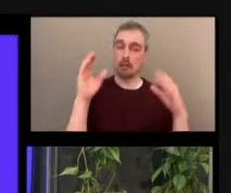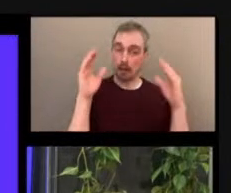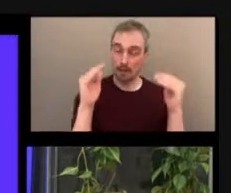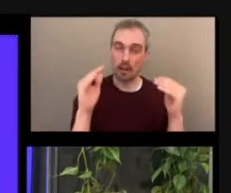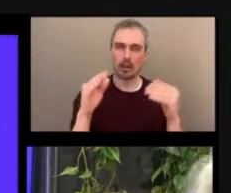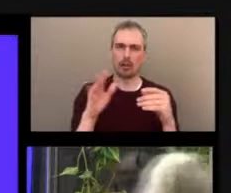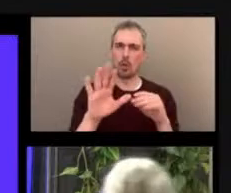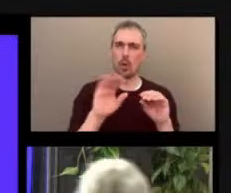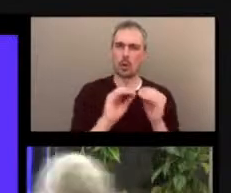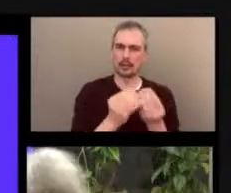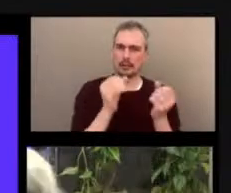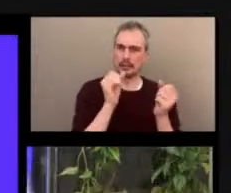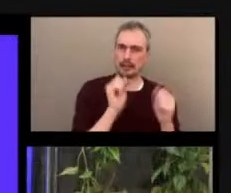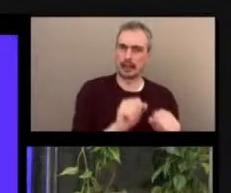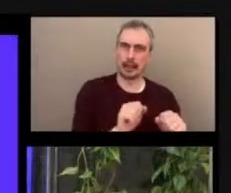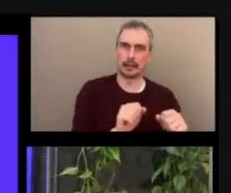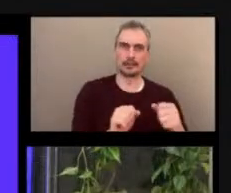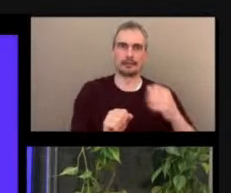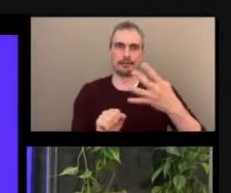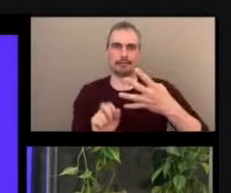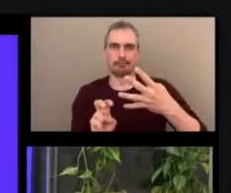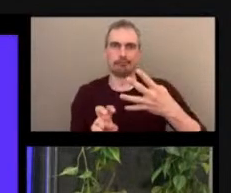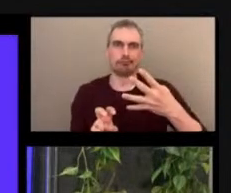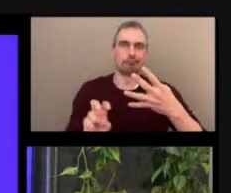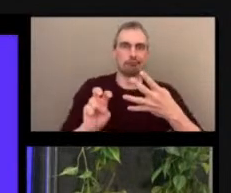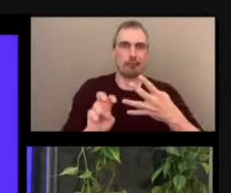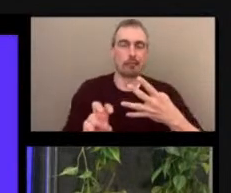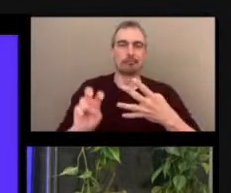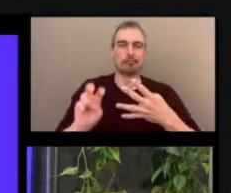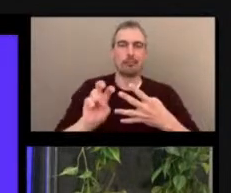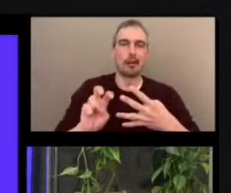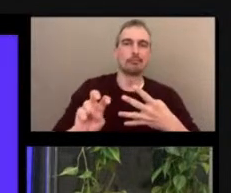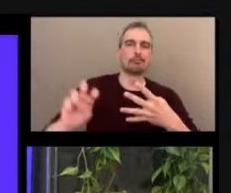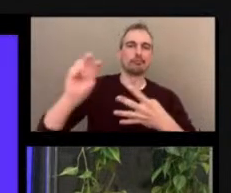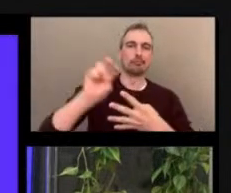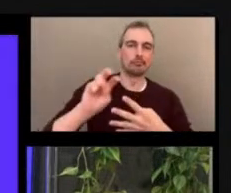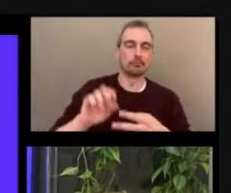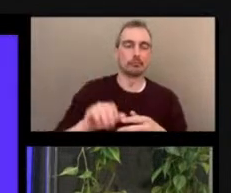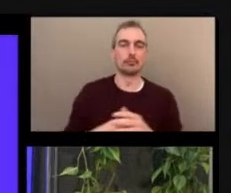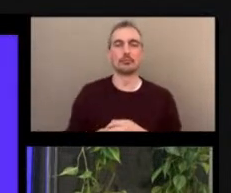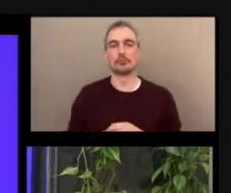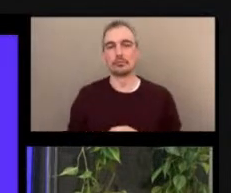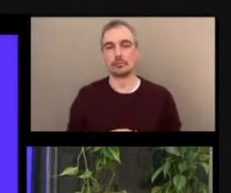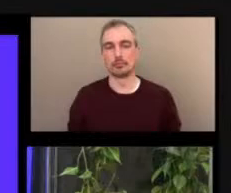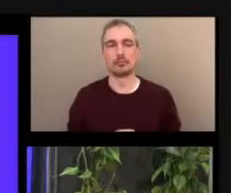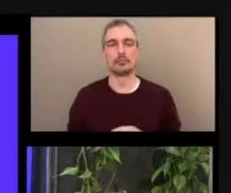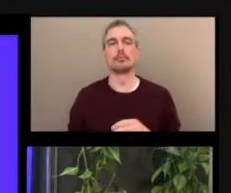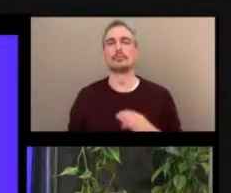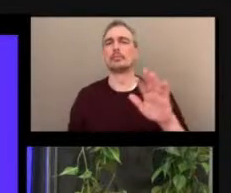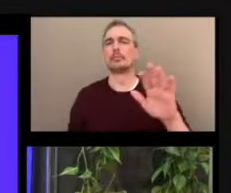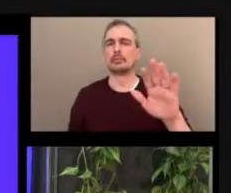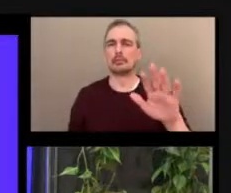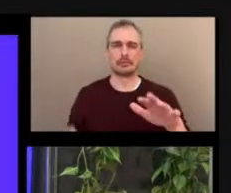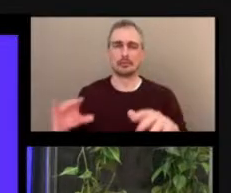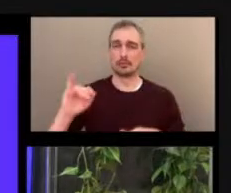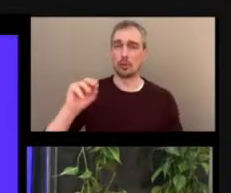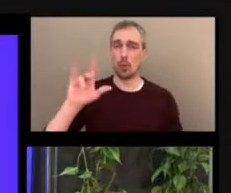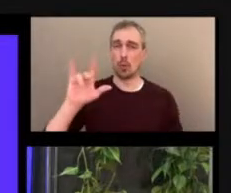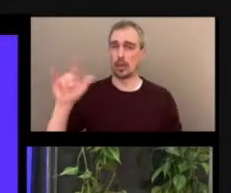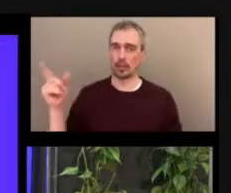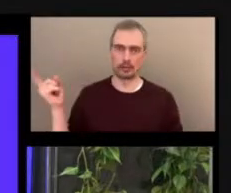place, overall organizational approach defined and well organized. And then optimize, incorporated into the